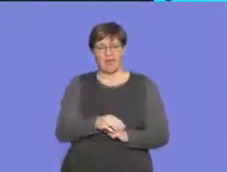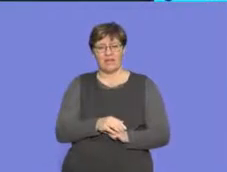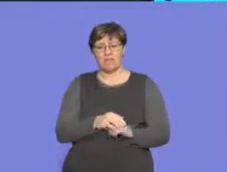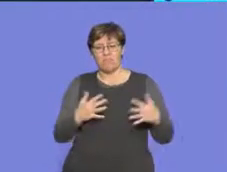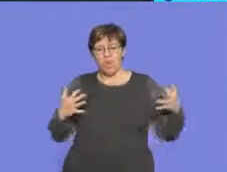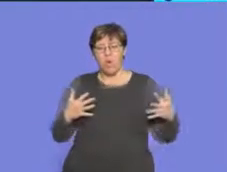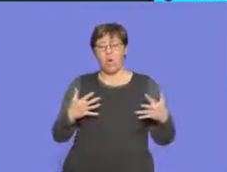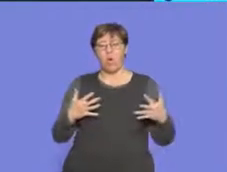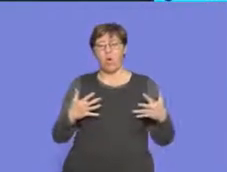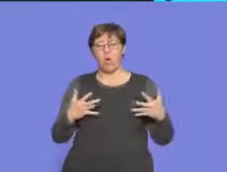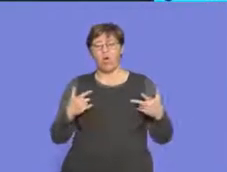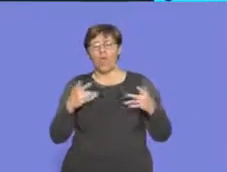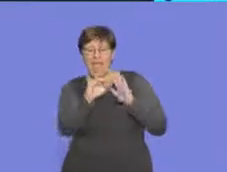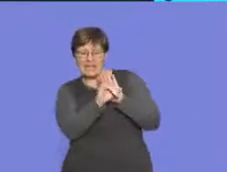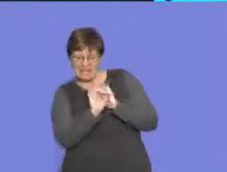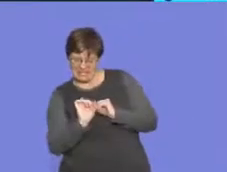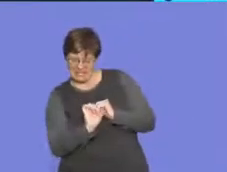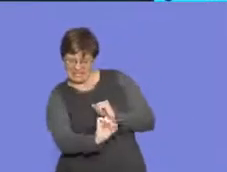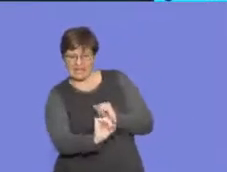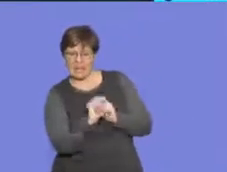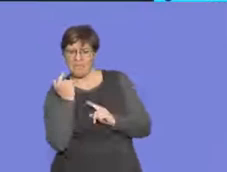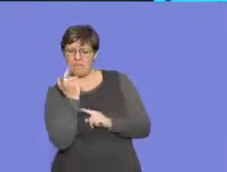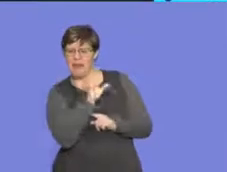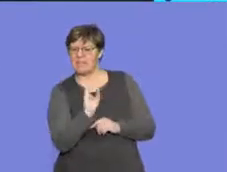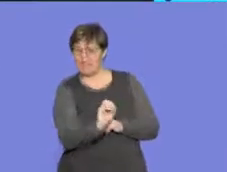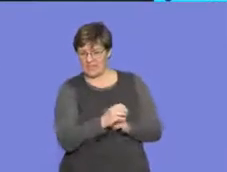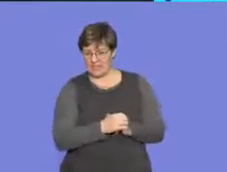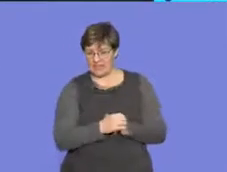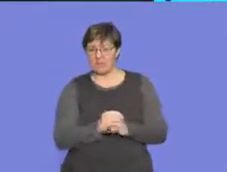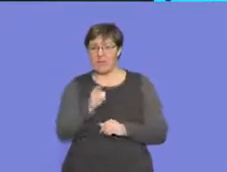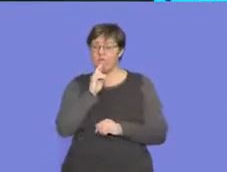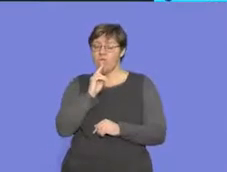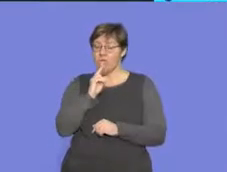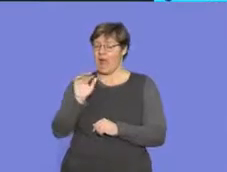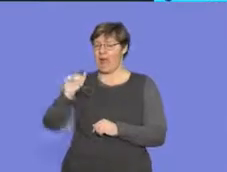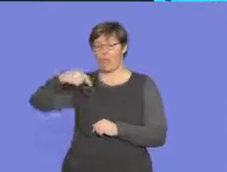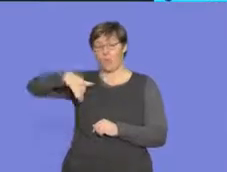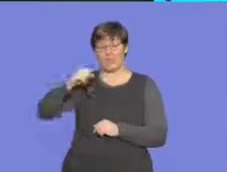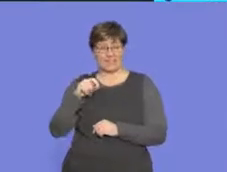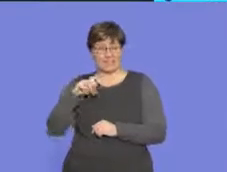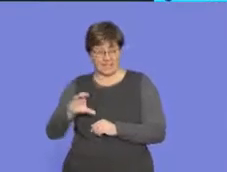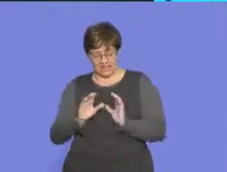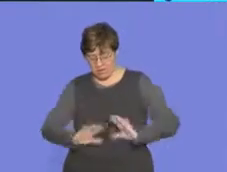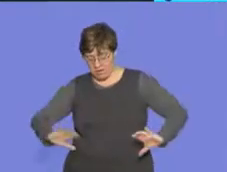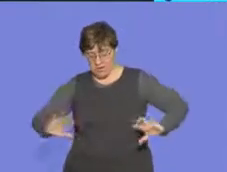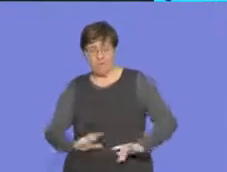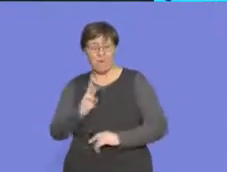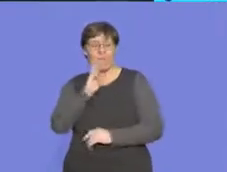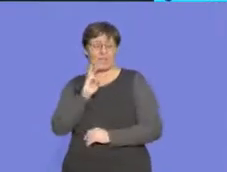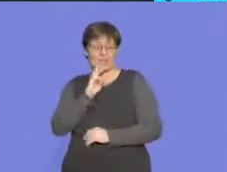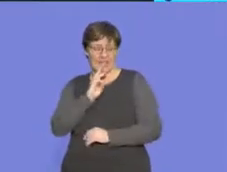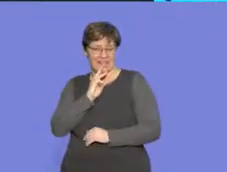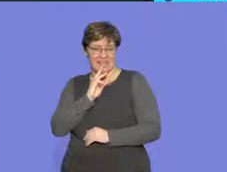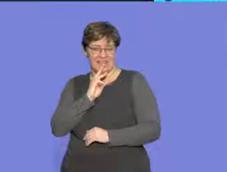as a characteristic to identify a biome. When we look at aquatic biomes, we'll have to unpack the factors that we look at in terms of